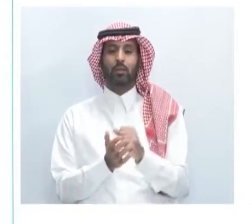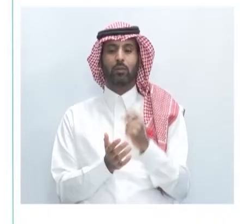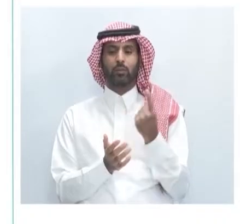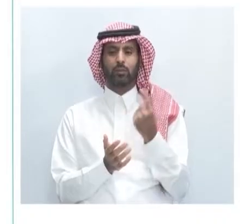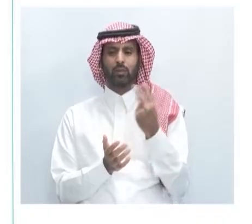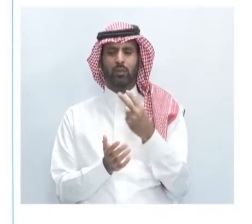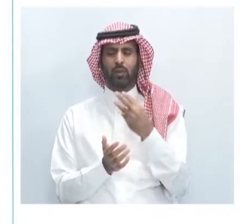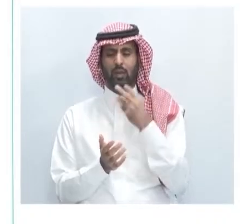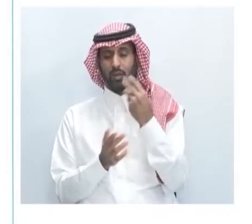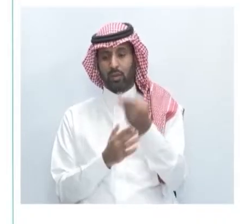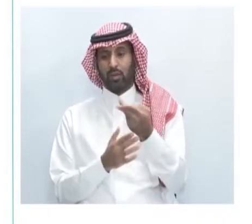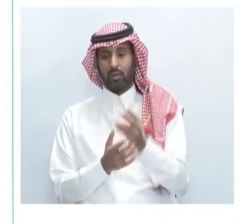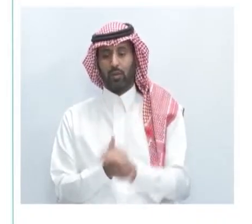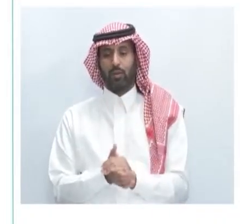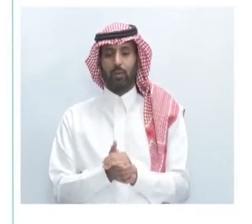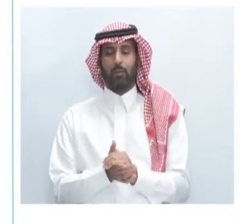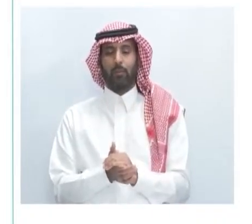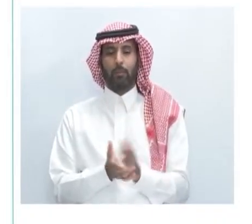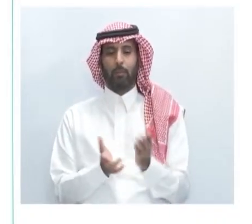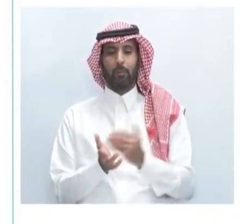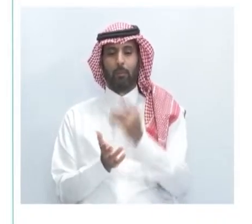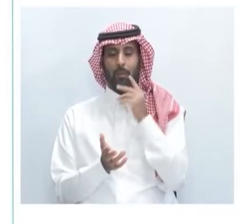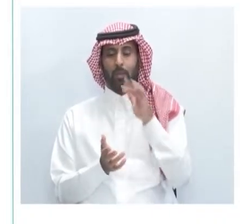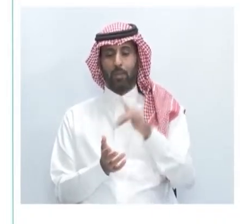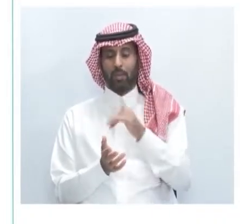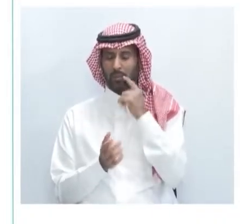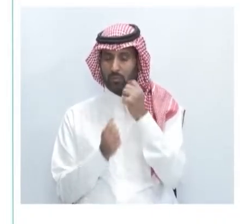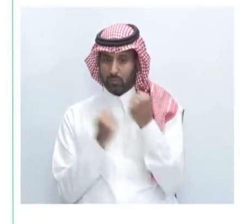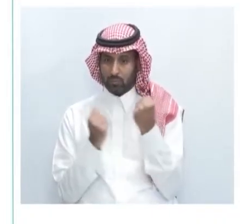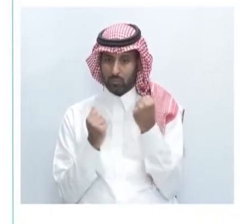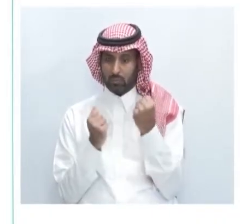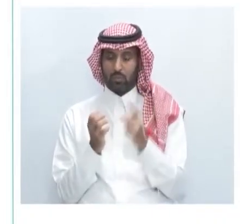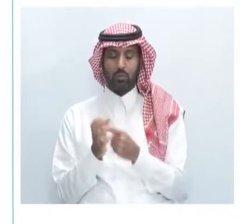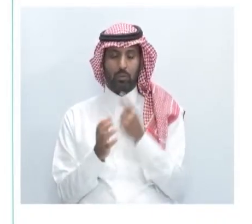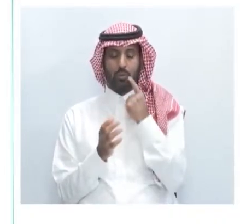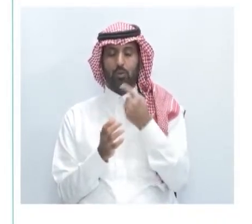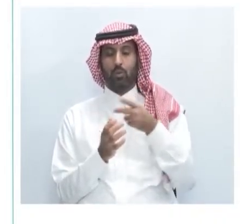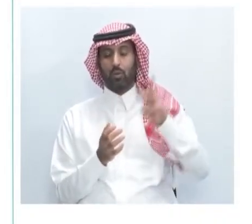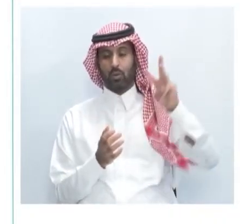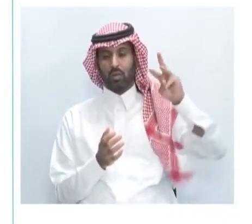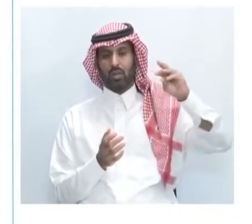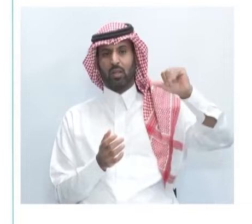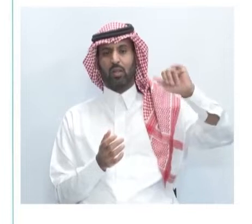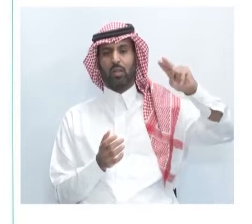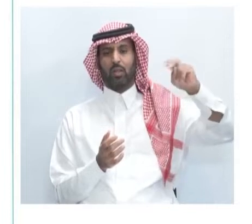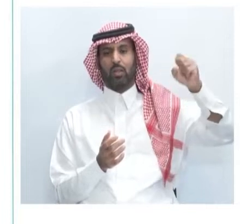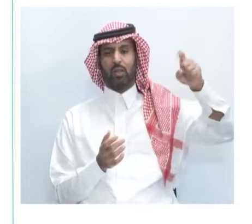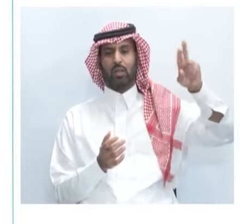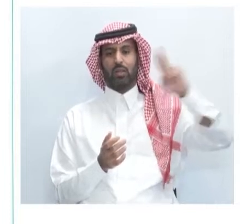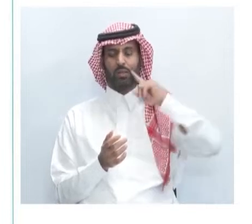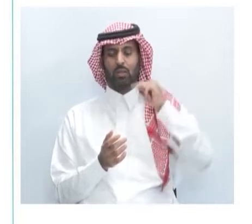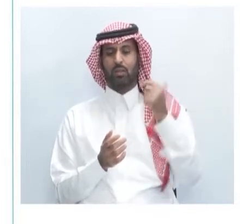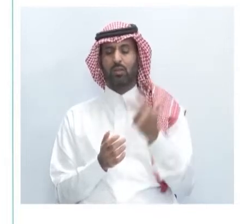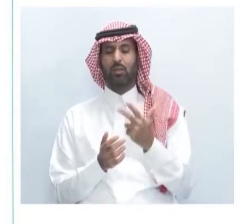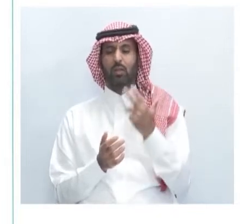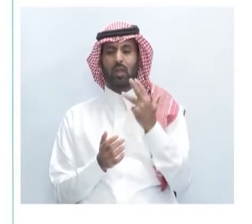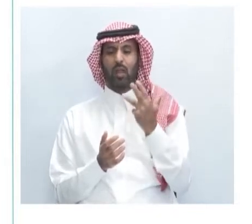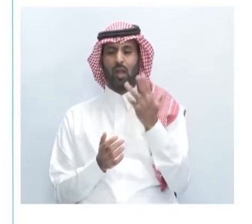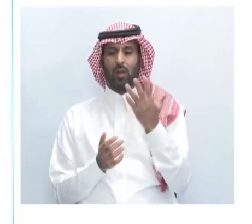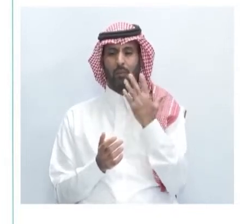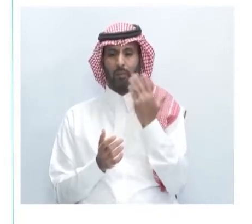October, November. Getting cooler, winter is here. December,